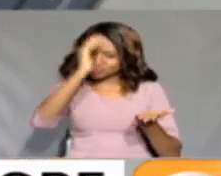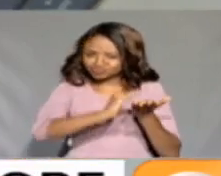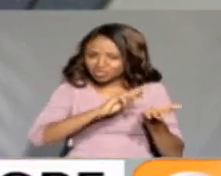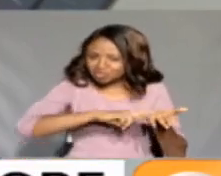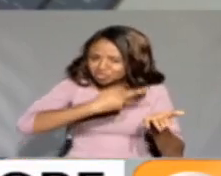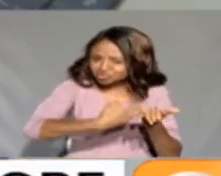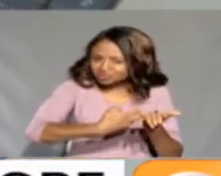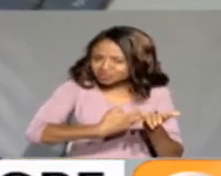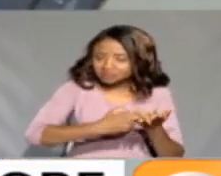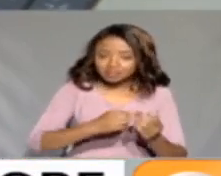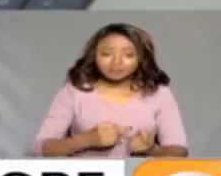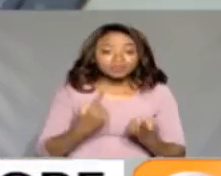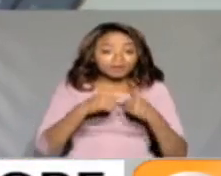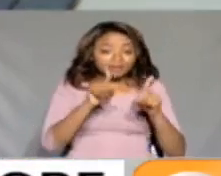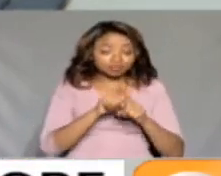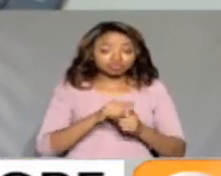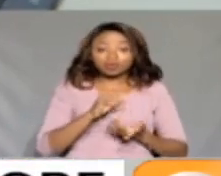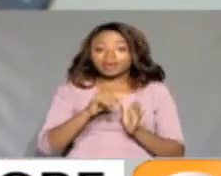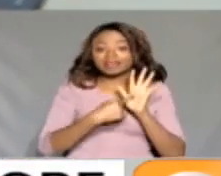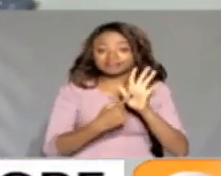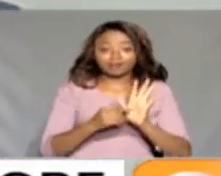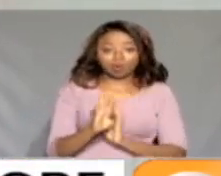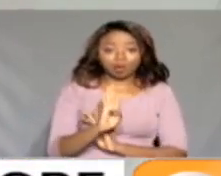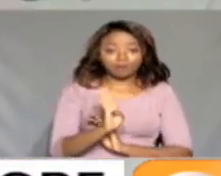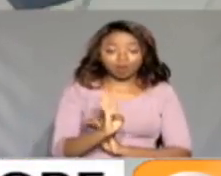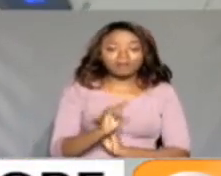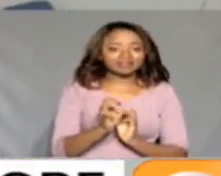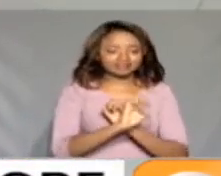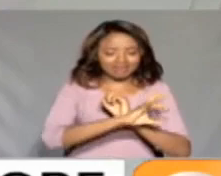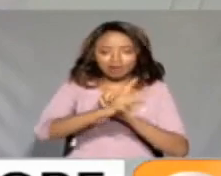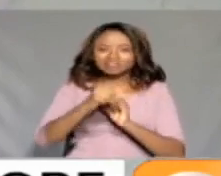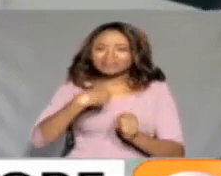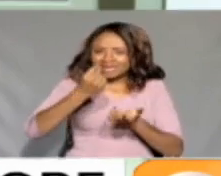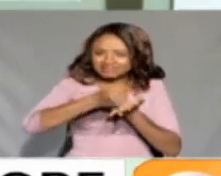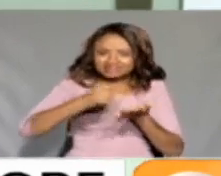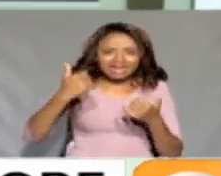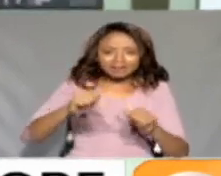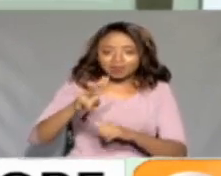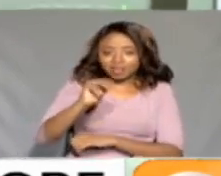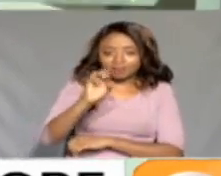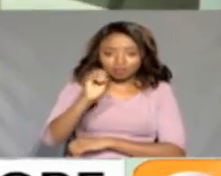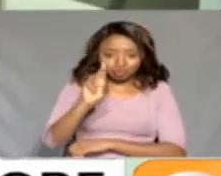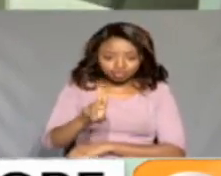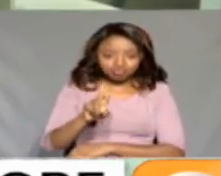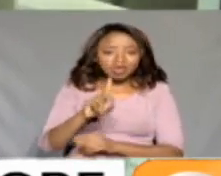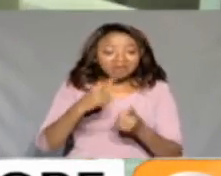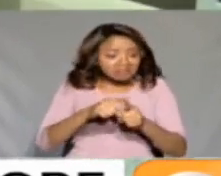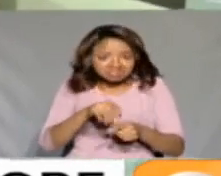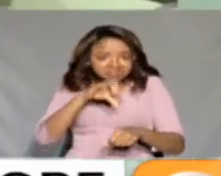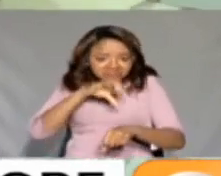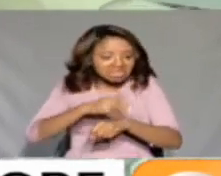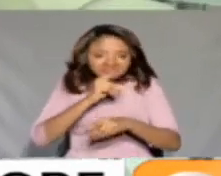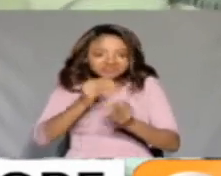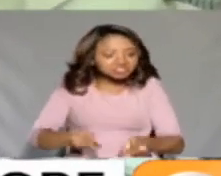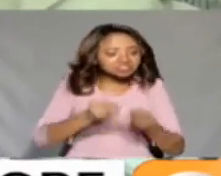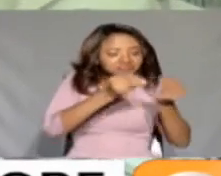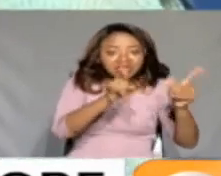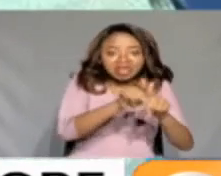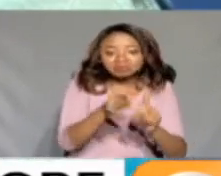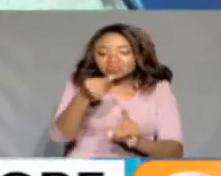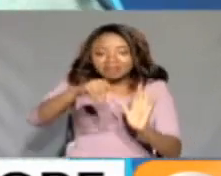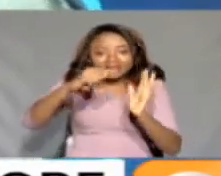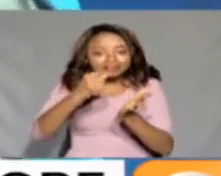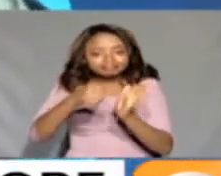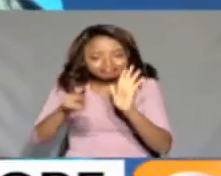According to the audit, Bomet County did not sign an MOU to get the equipment, but it was delivered and money deducted at